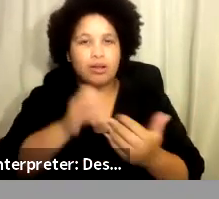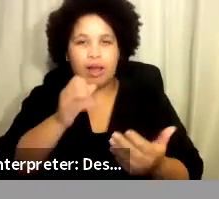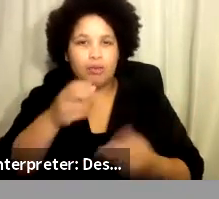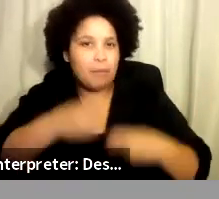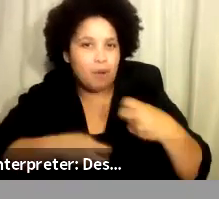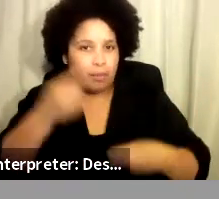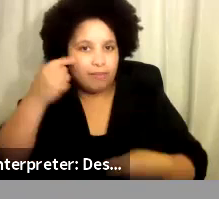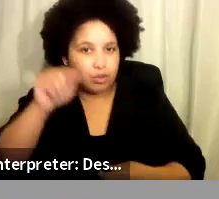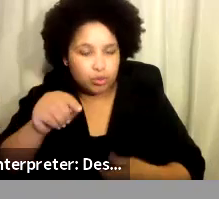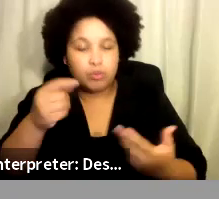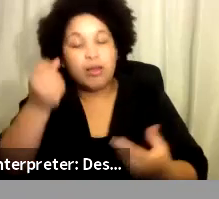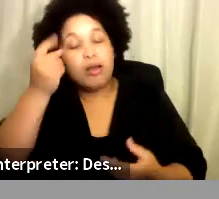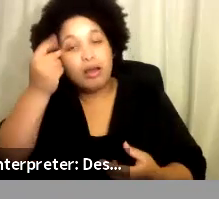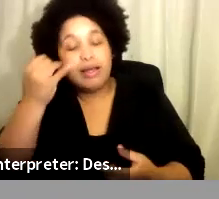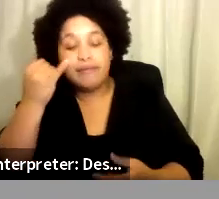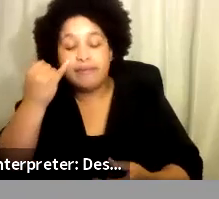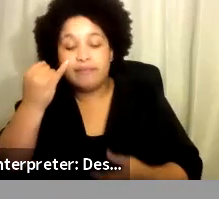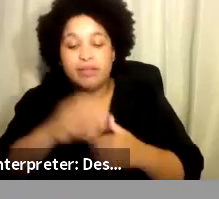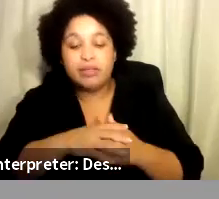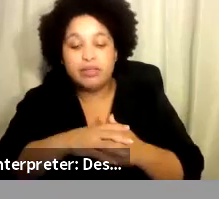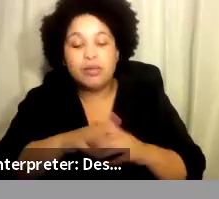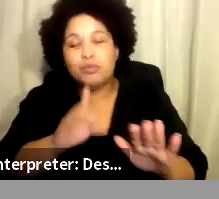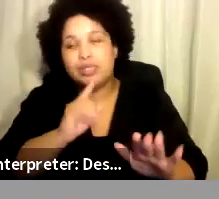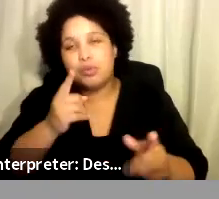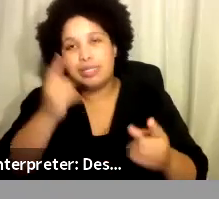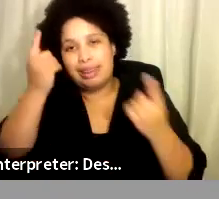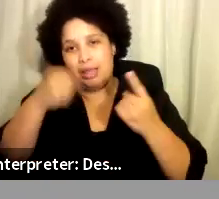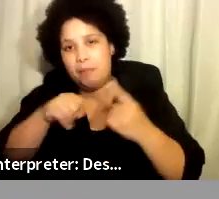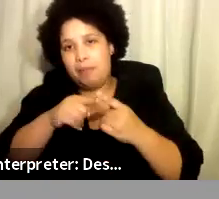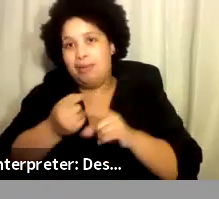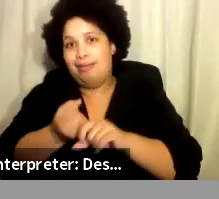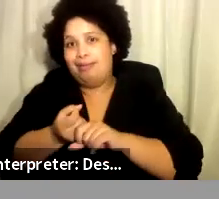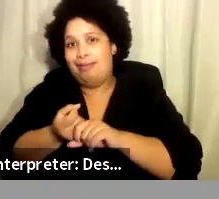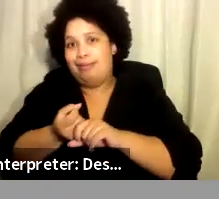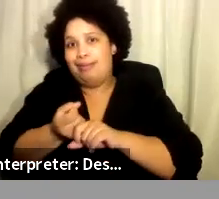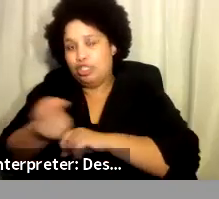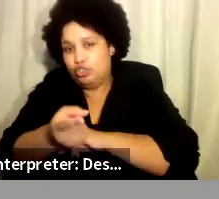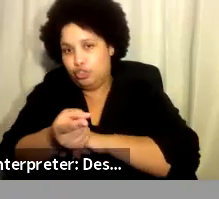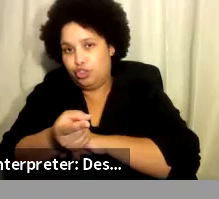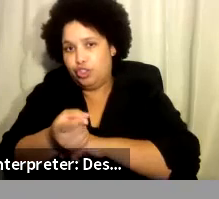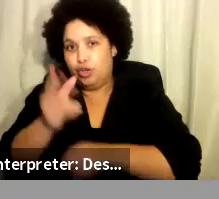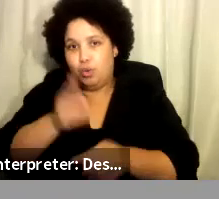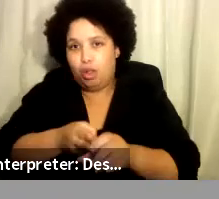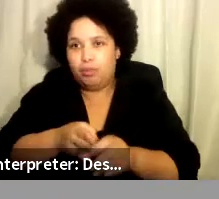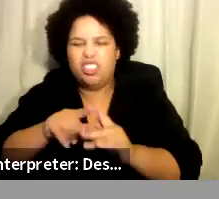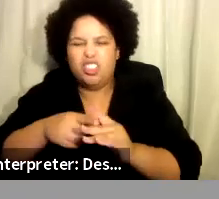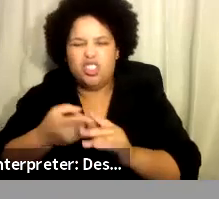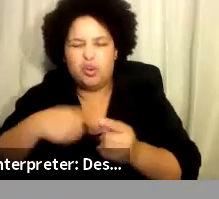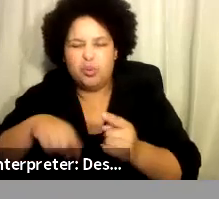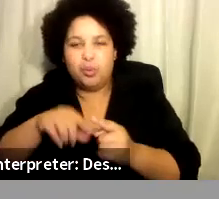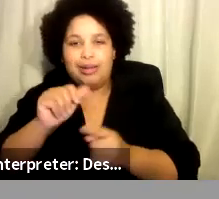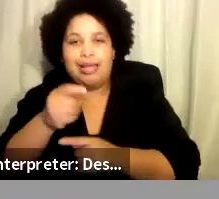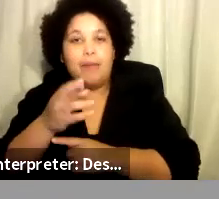for you. But if, and when we begin to think about enrollment for next year, which will start in April, you'll definitely want to make sure